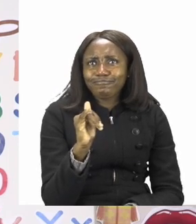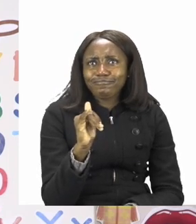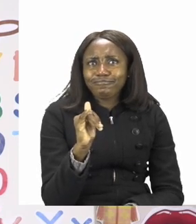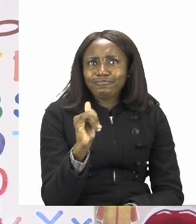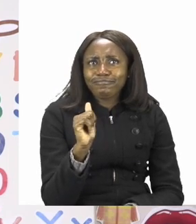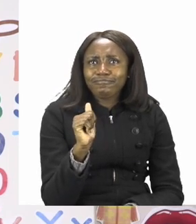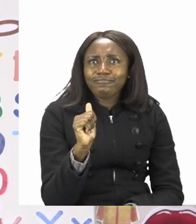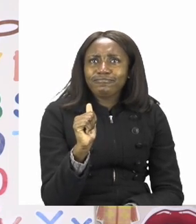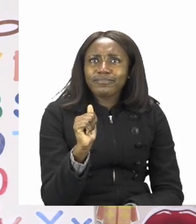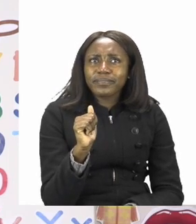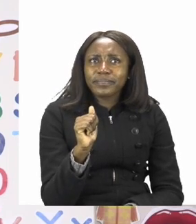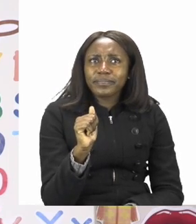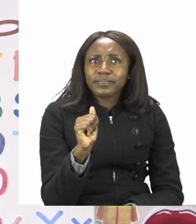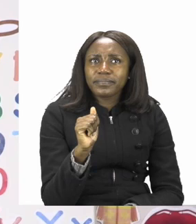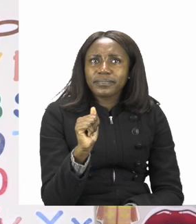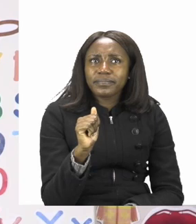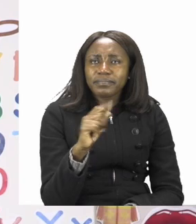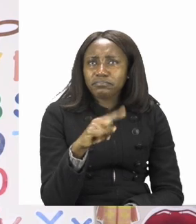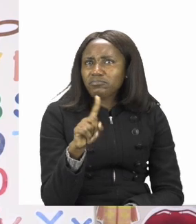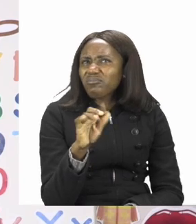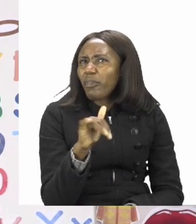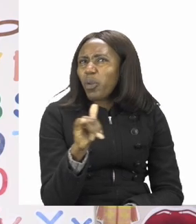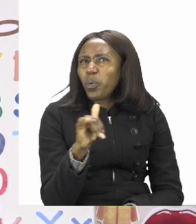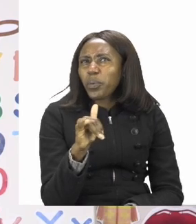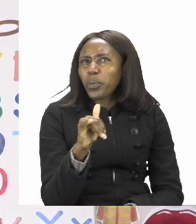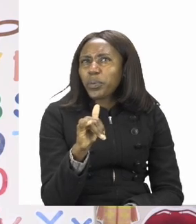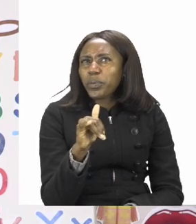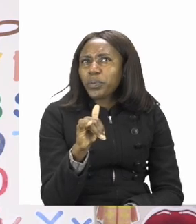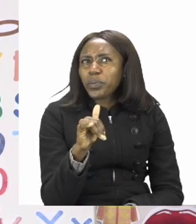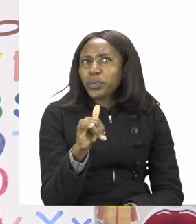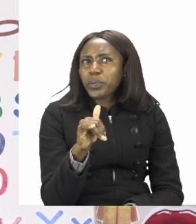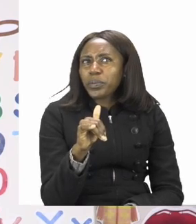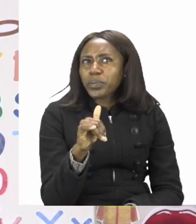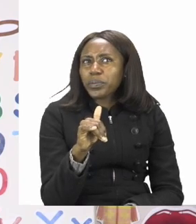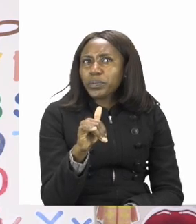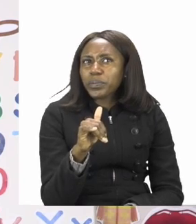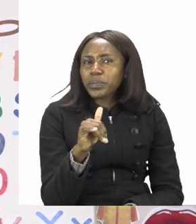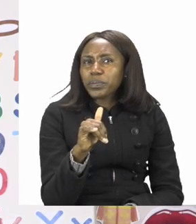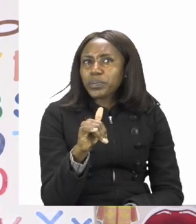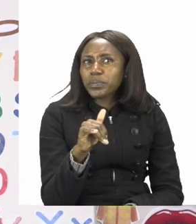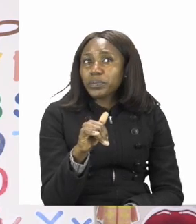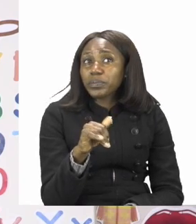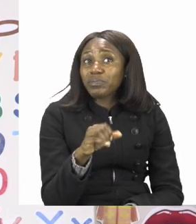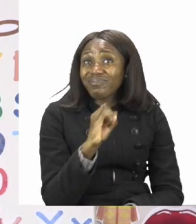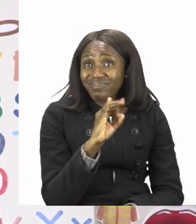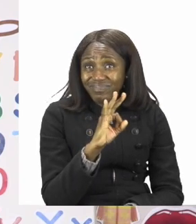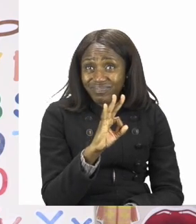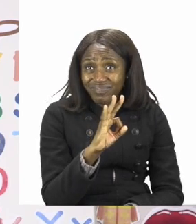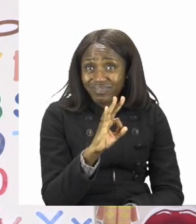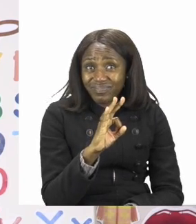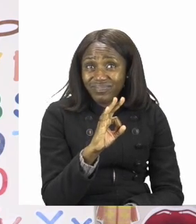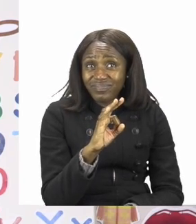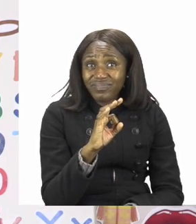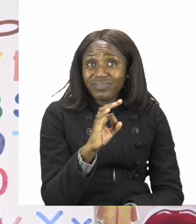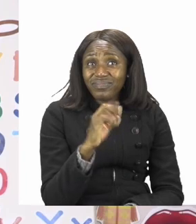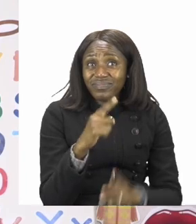bell? Which one is the correct one? Well, if you said the